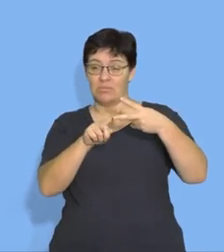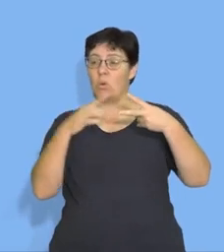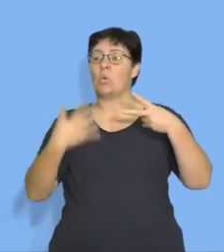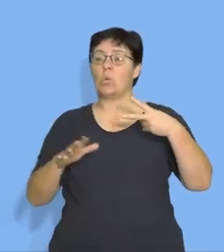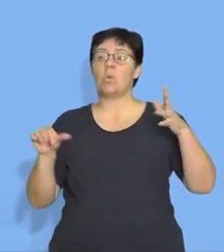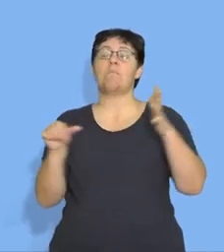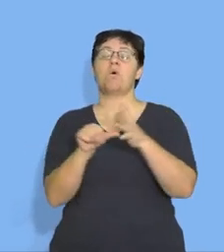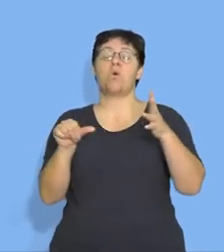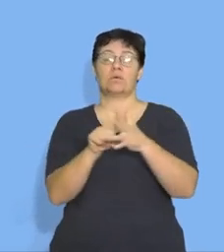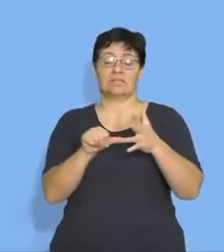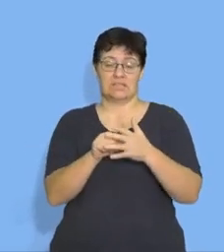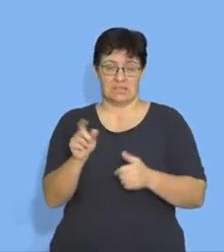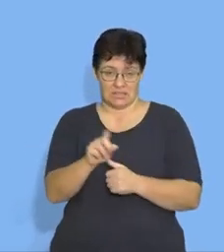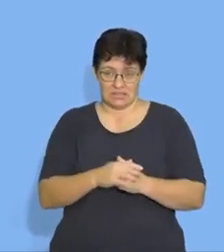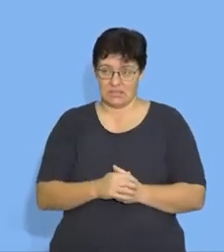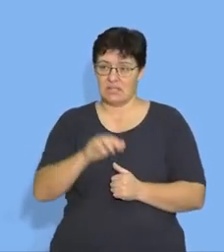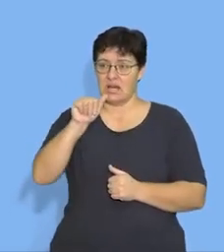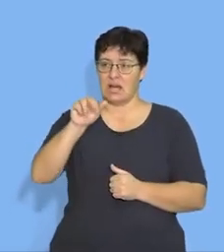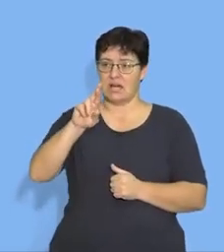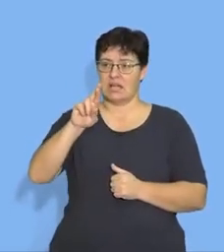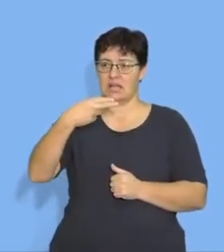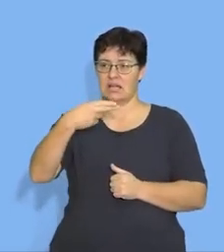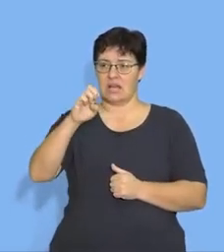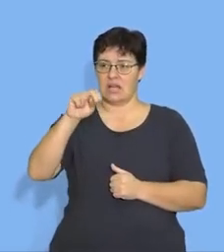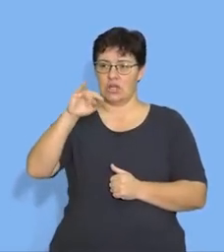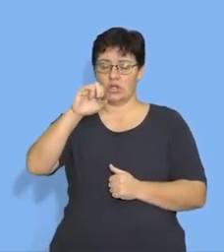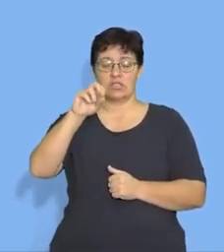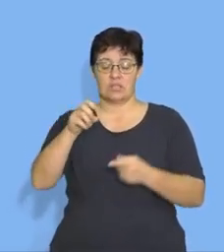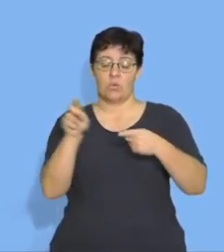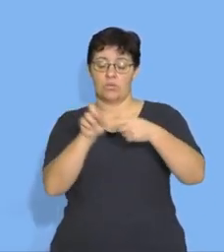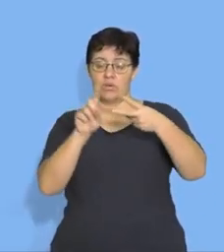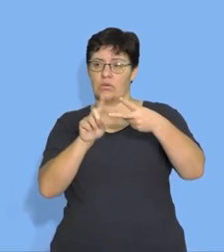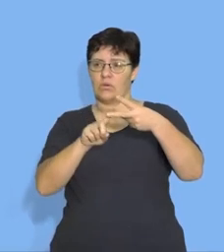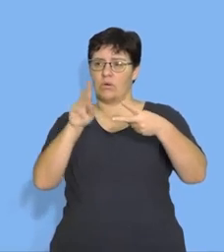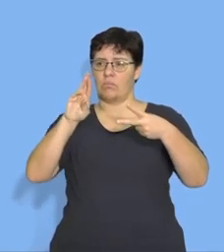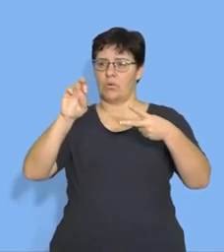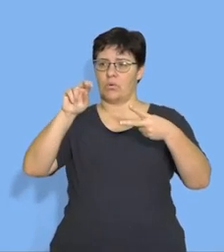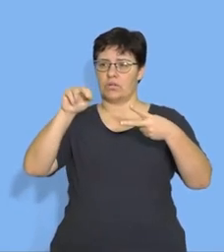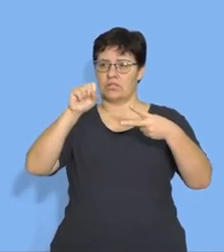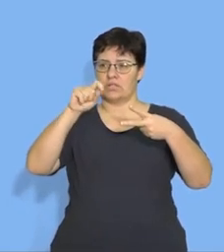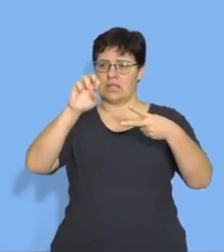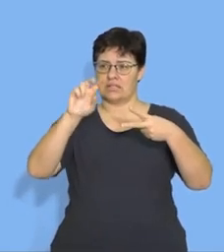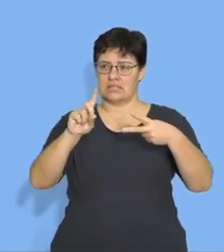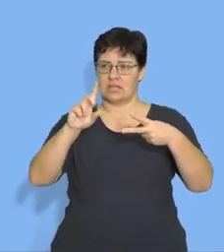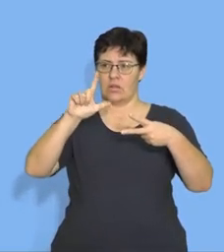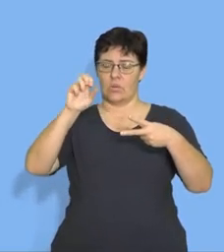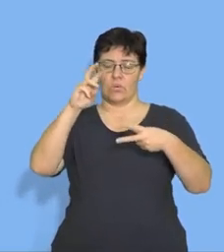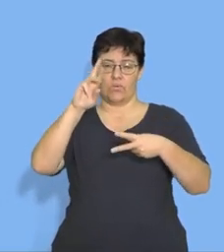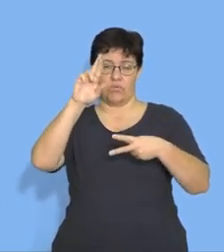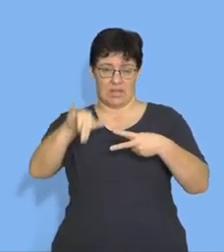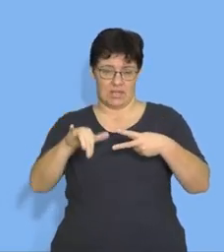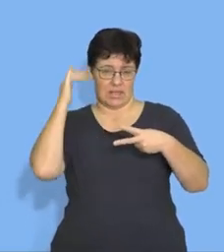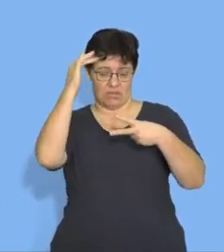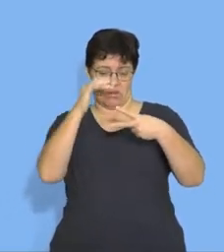we shall focus our attention on are the Arrhenius theory as well as the Bronsted-Lowry theory. Right.